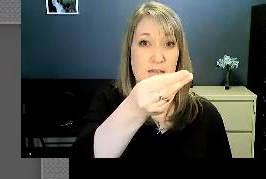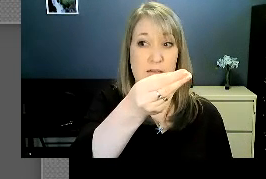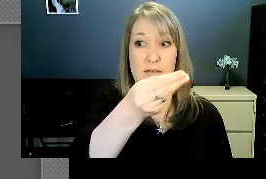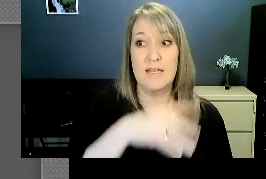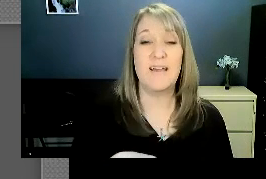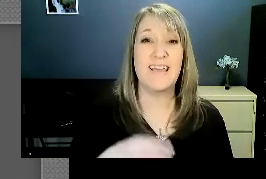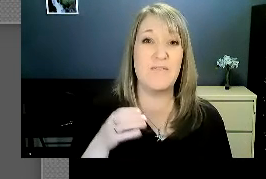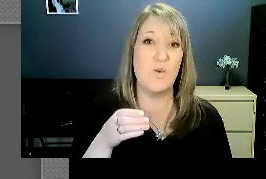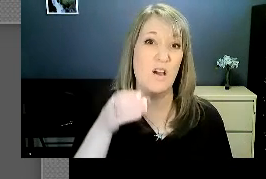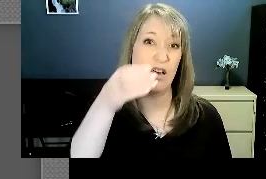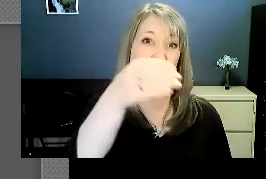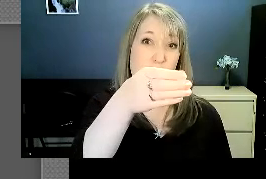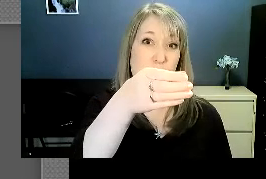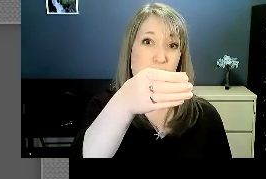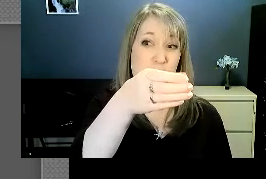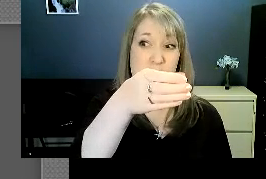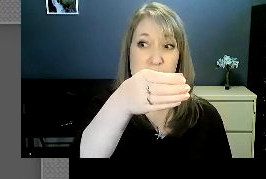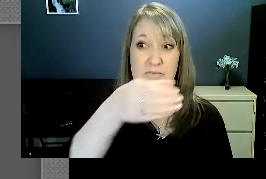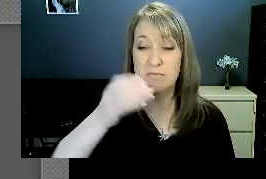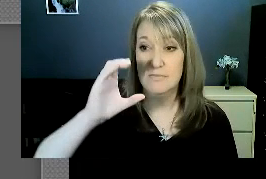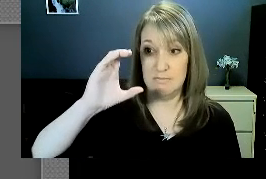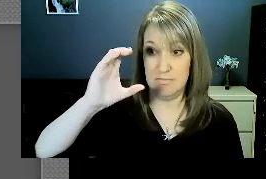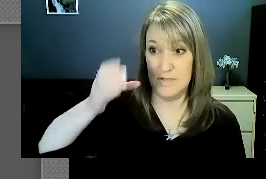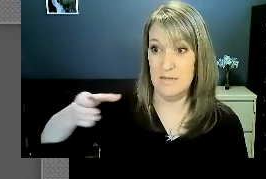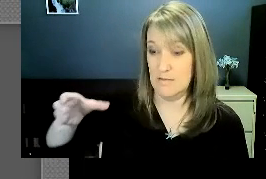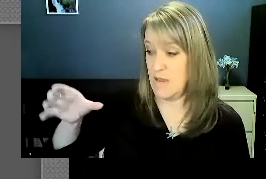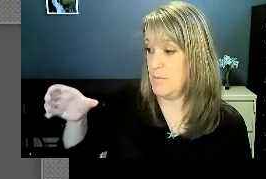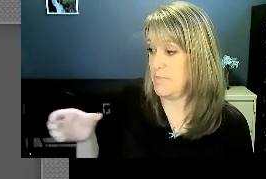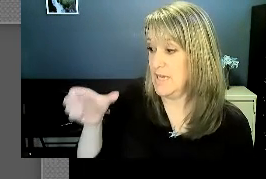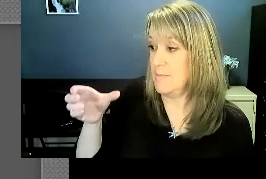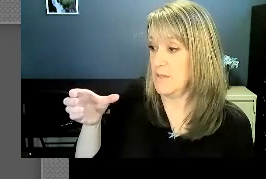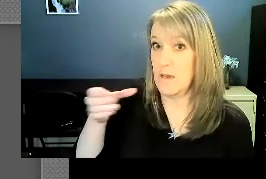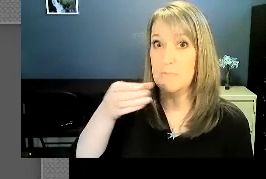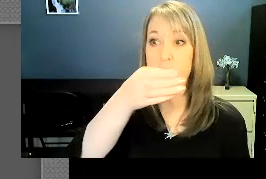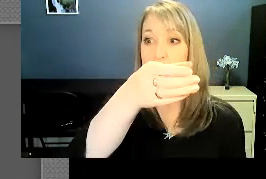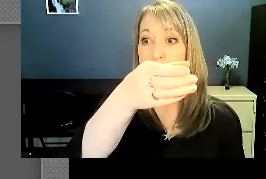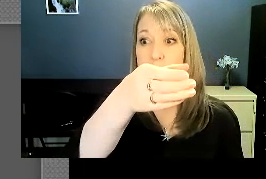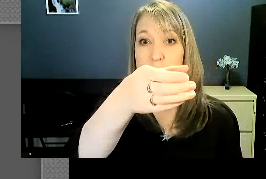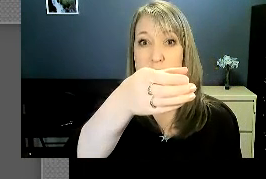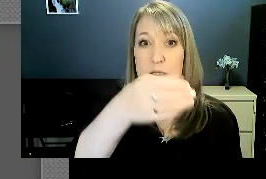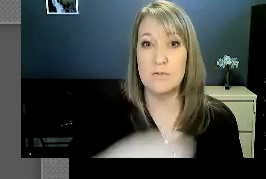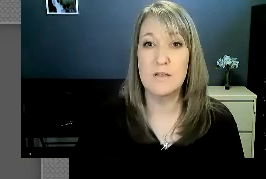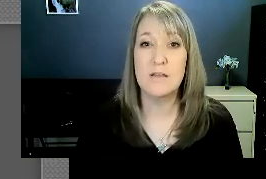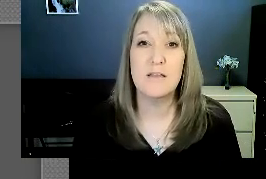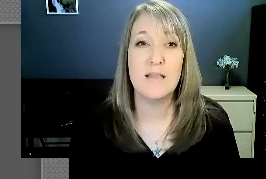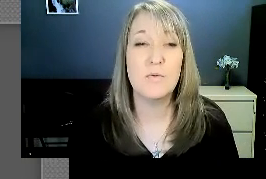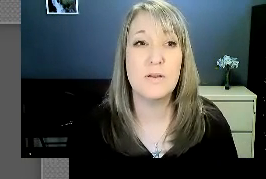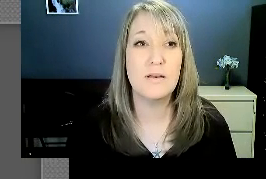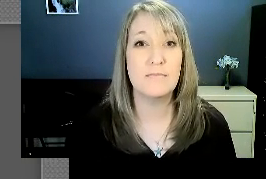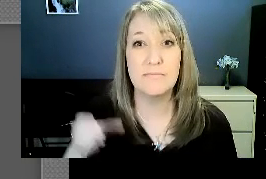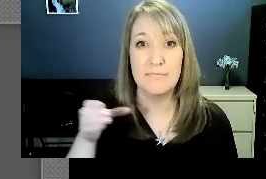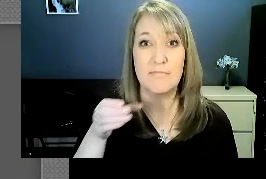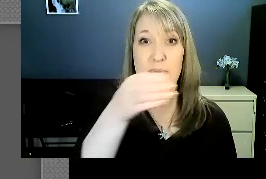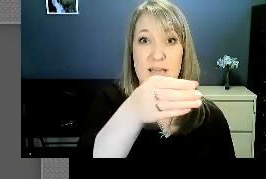versus if I gave you a cup, right? I'd be picking up the cup, giving it to you. That